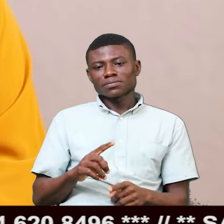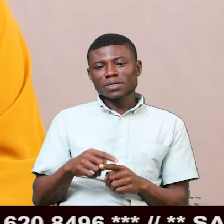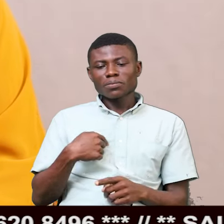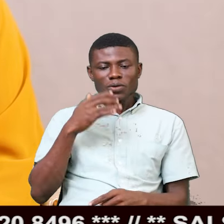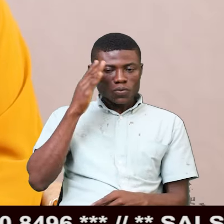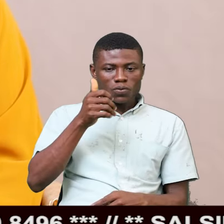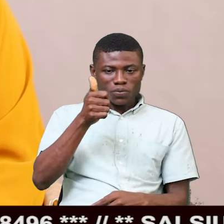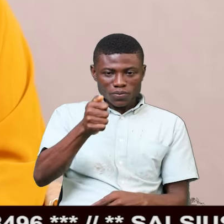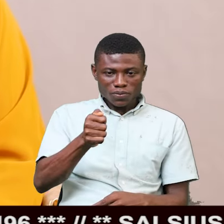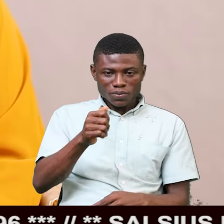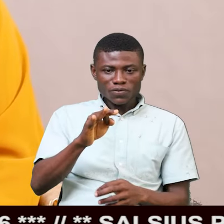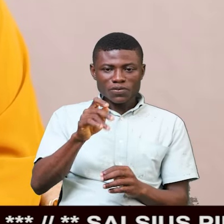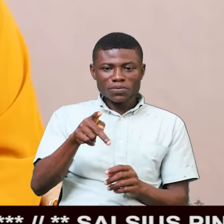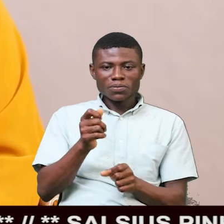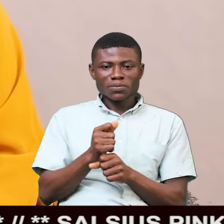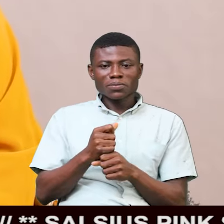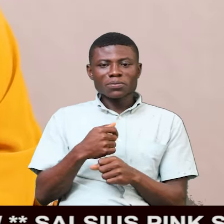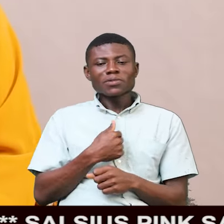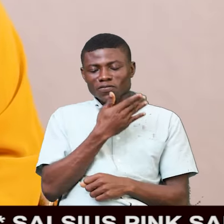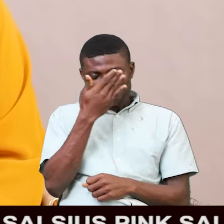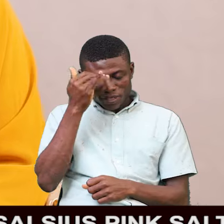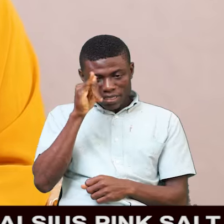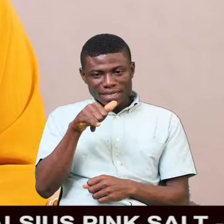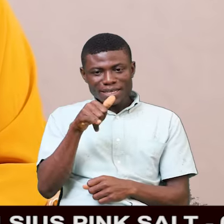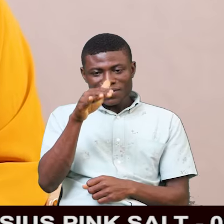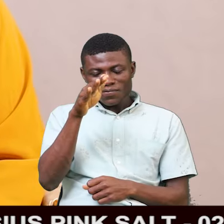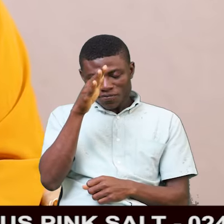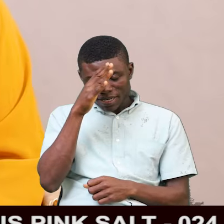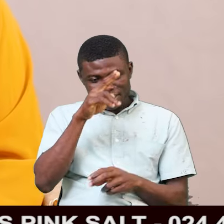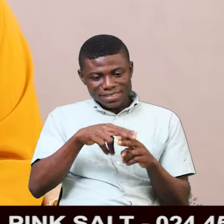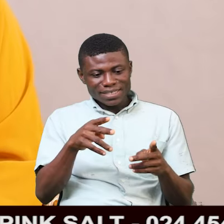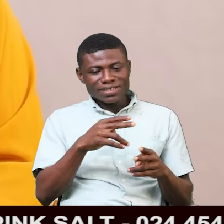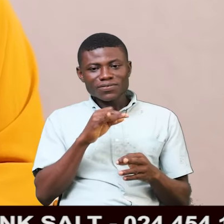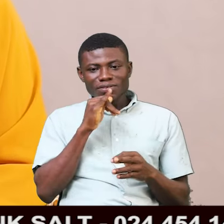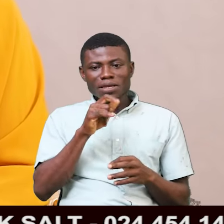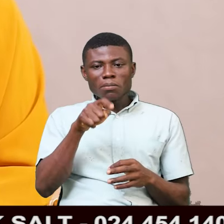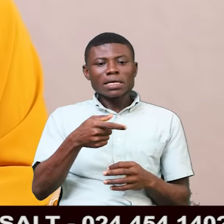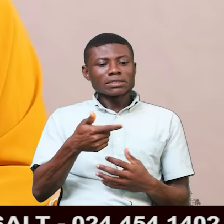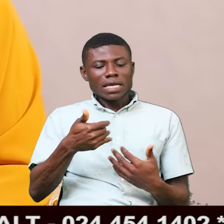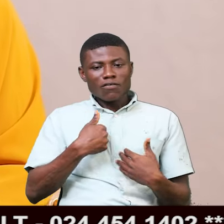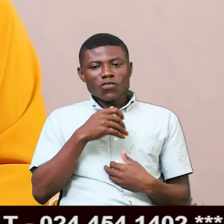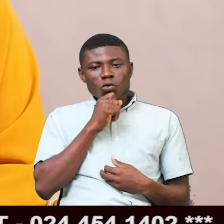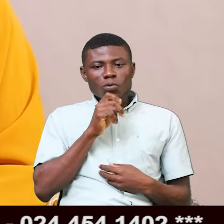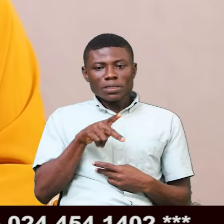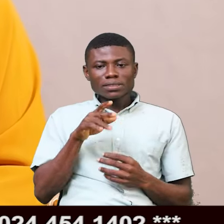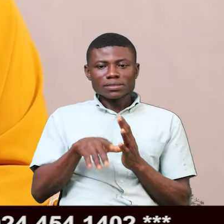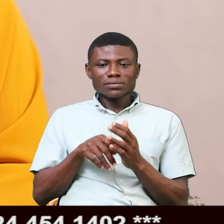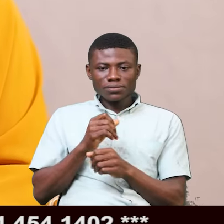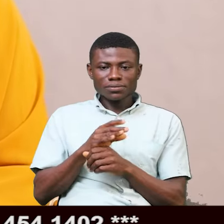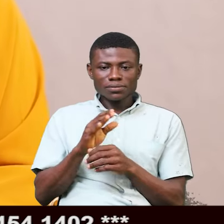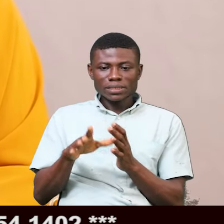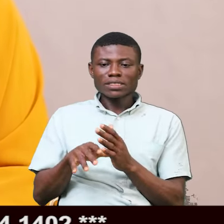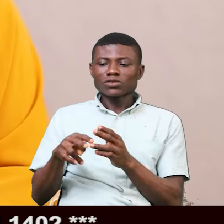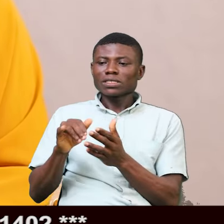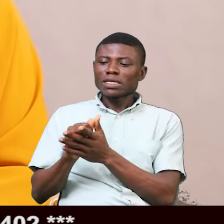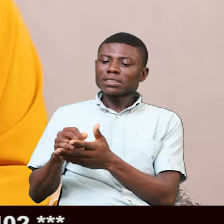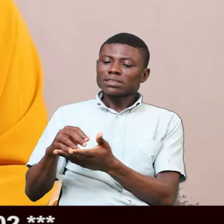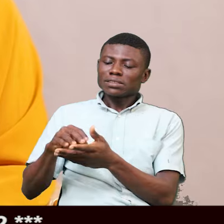Kamebe yao, uwa wae wajin sanu. Mirewe fisa papati ha. Ene mecha sui. Pepe nibi non tufu. Pepe nibi. Kwa shena